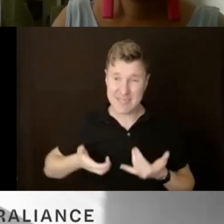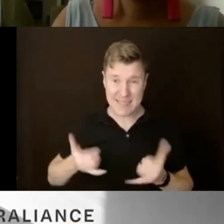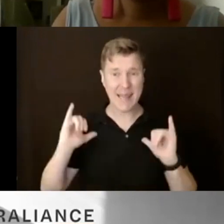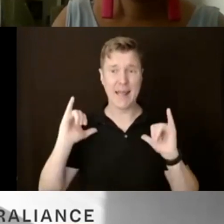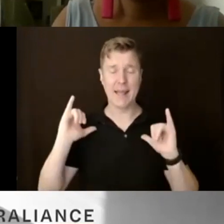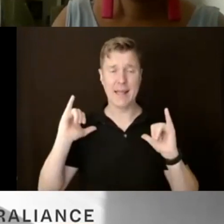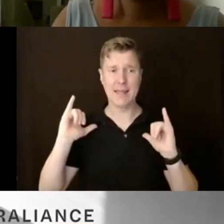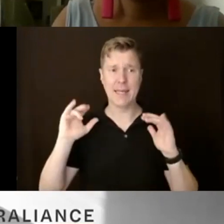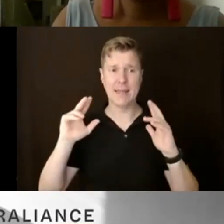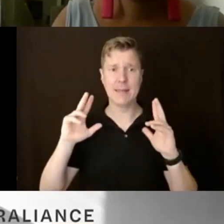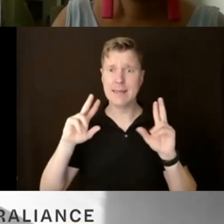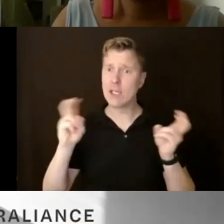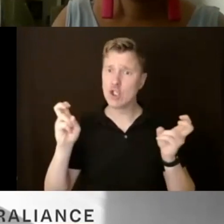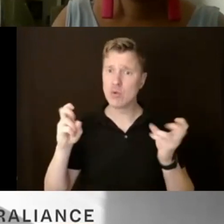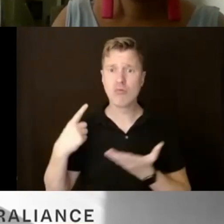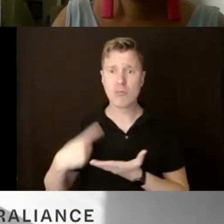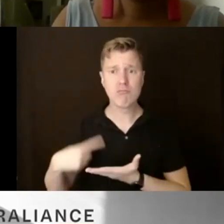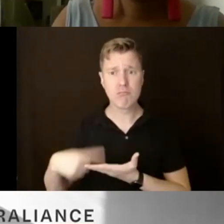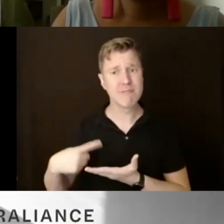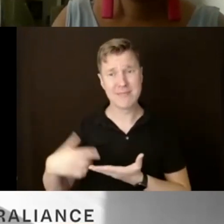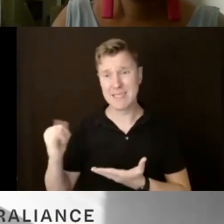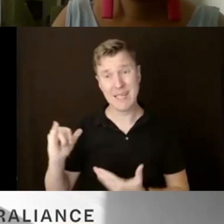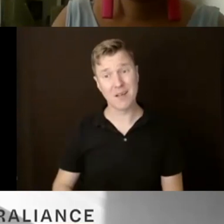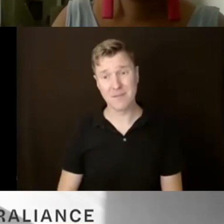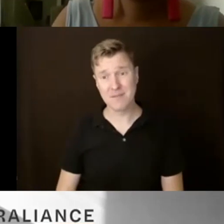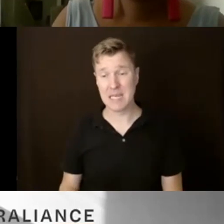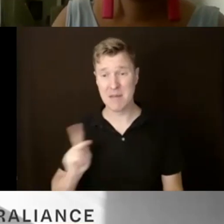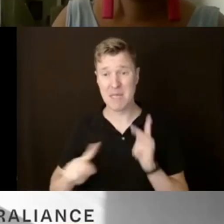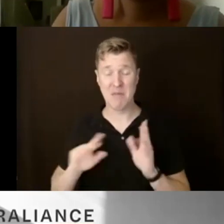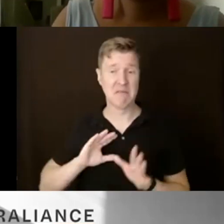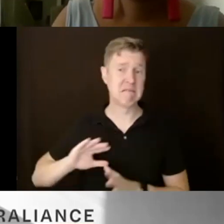is hard to talk about, that people don't want to look at